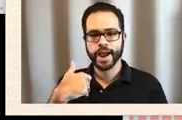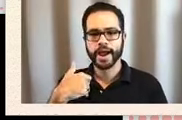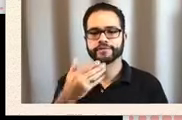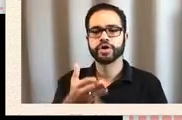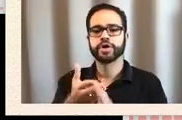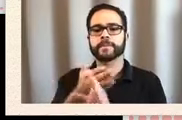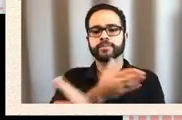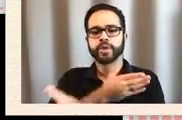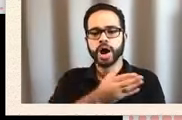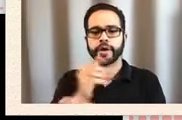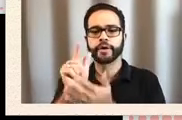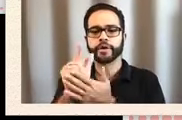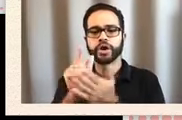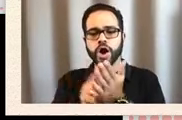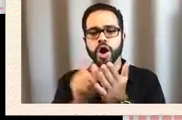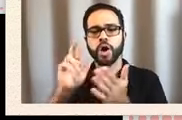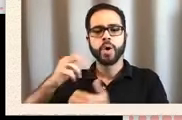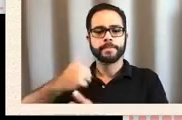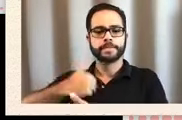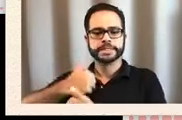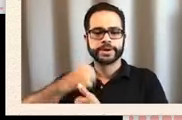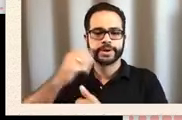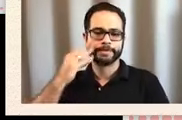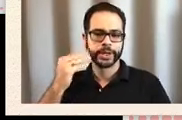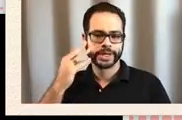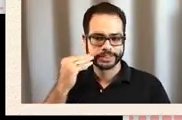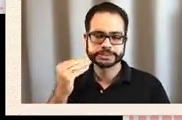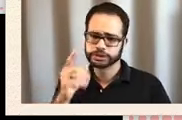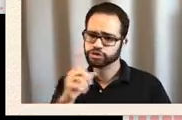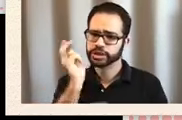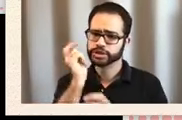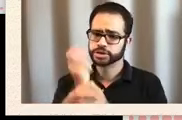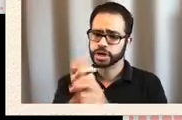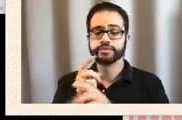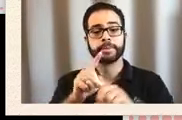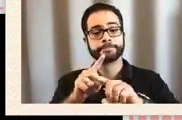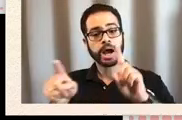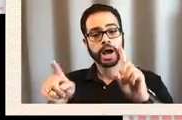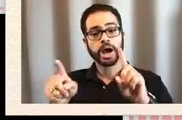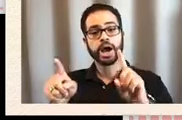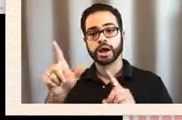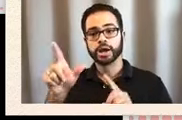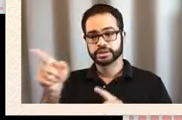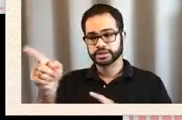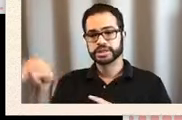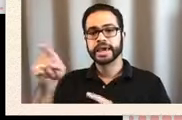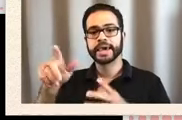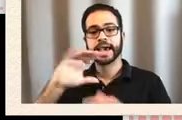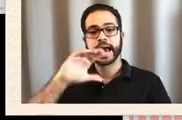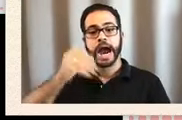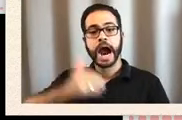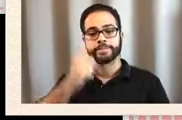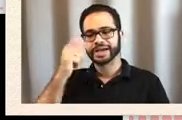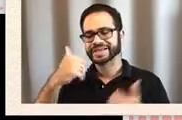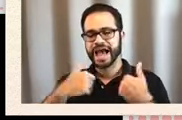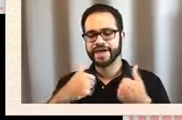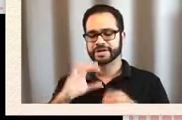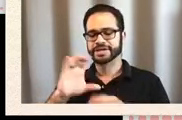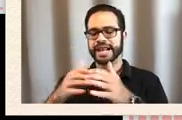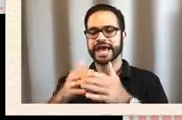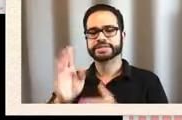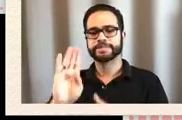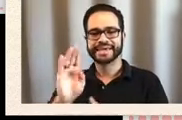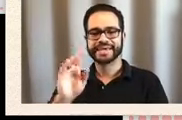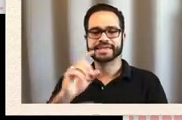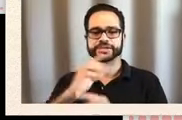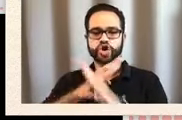or military experience. But they hired me because I had my Class B security license, and I told them that